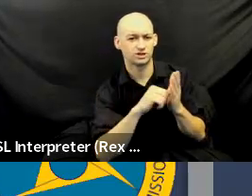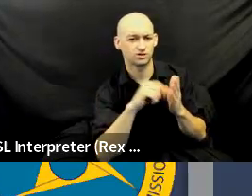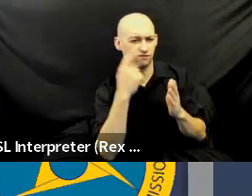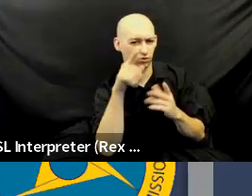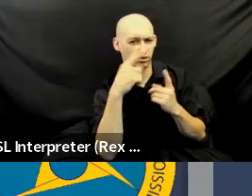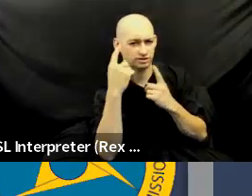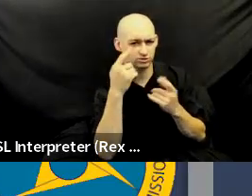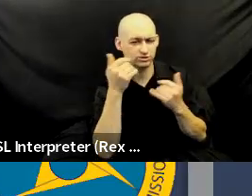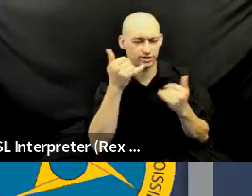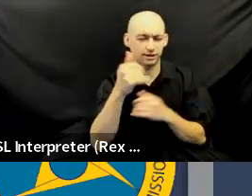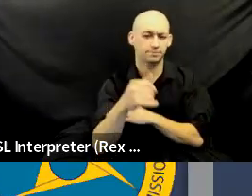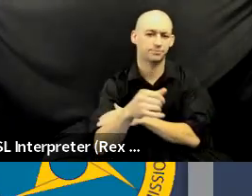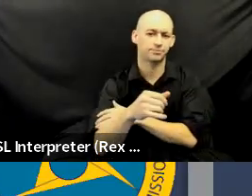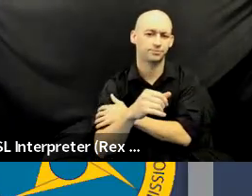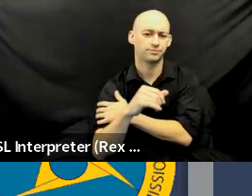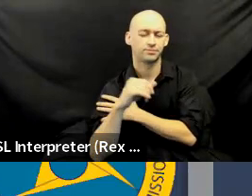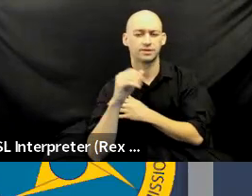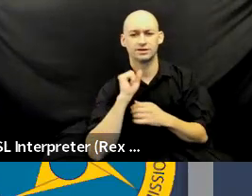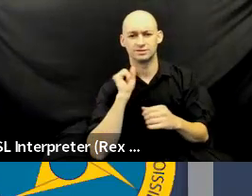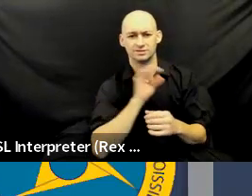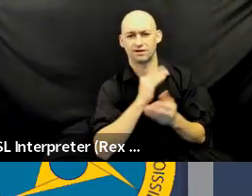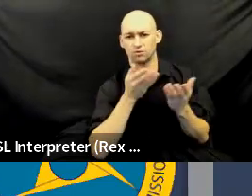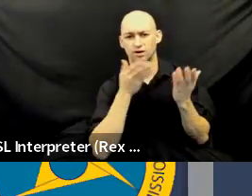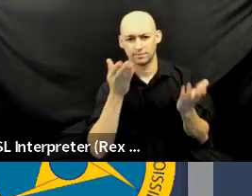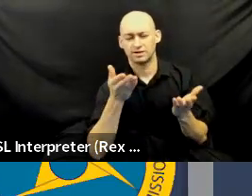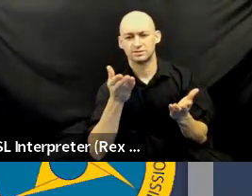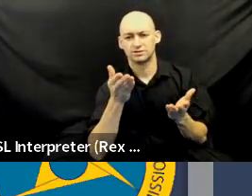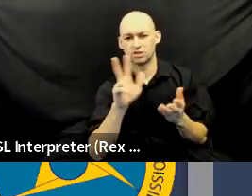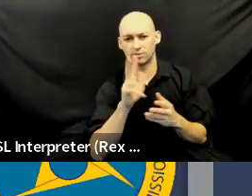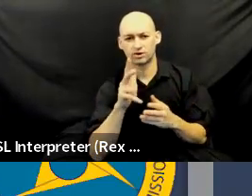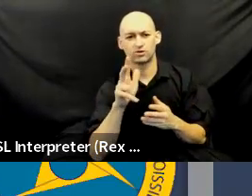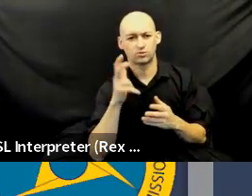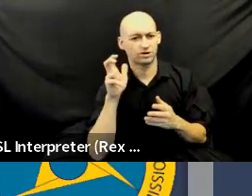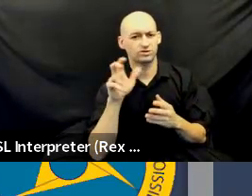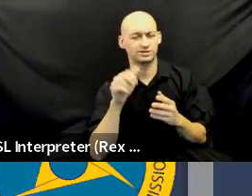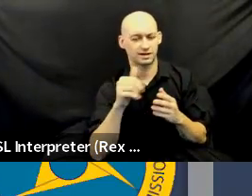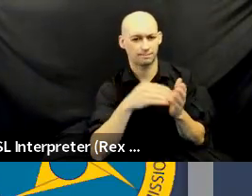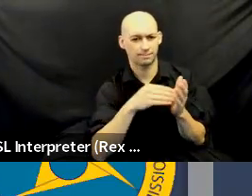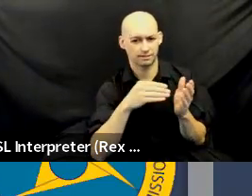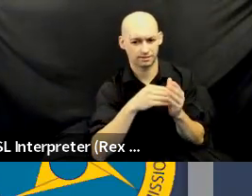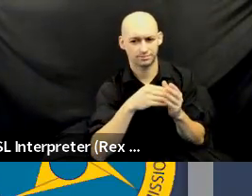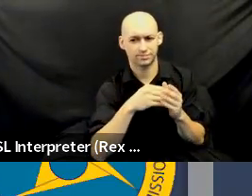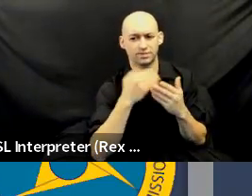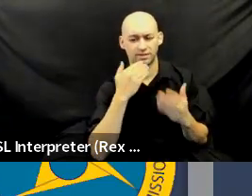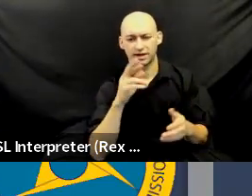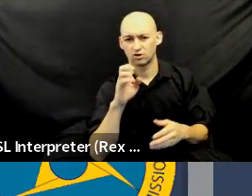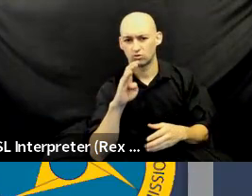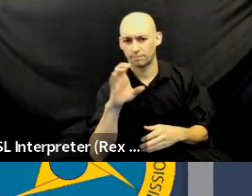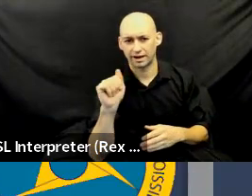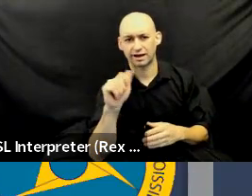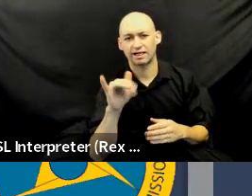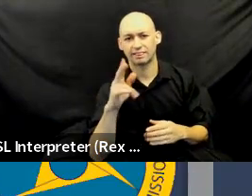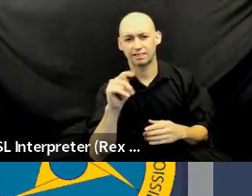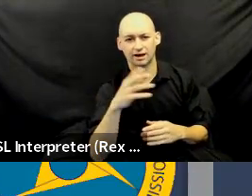The RTPAs fully support staff recommendations of nearly $310 million, and we'd like to thank Rebecca Light and her team for the program's swift development